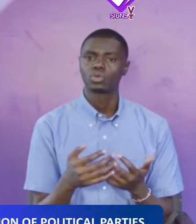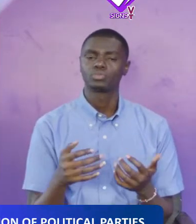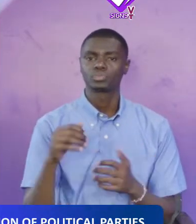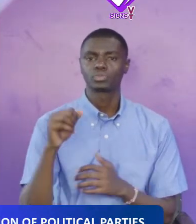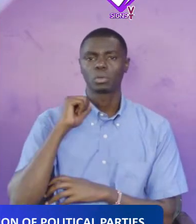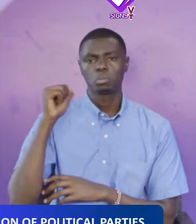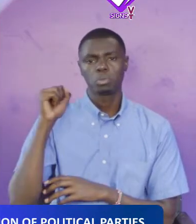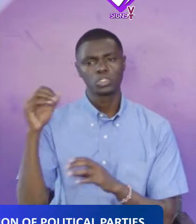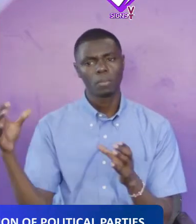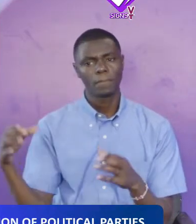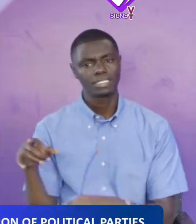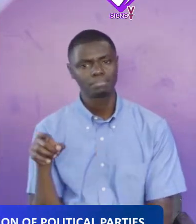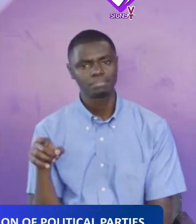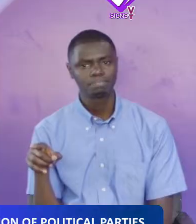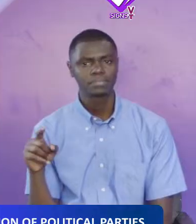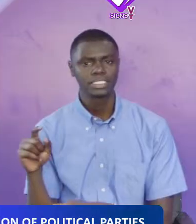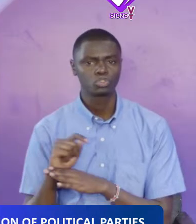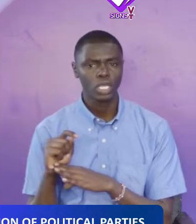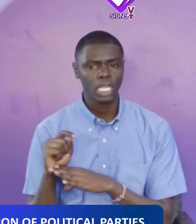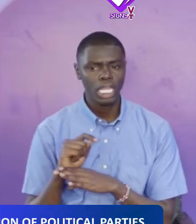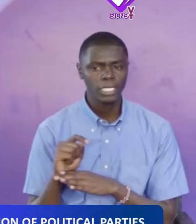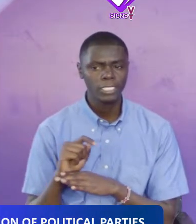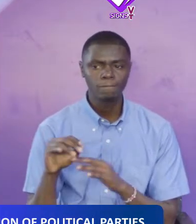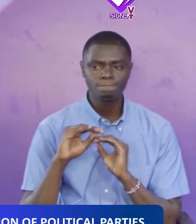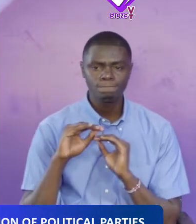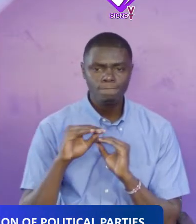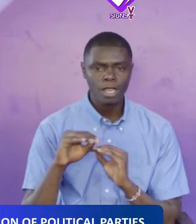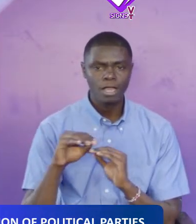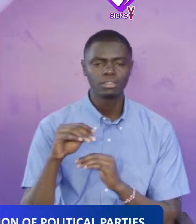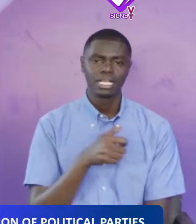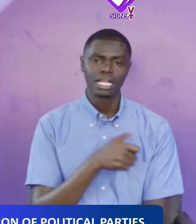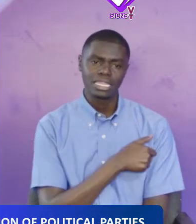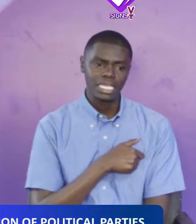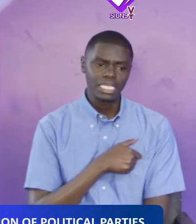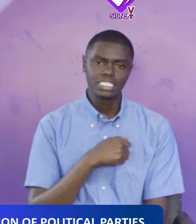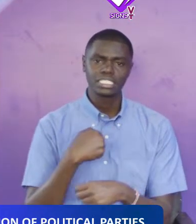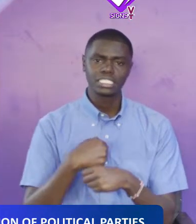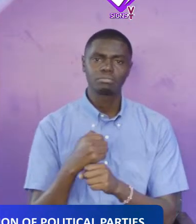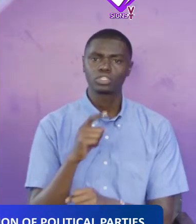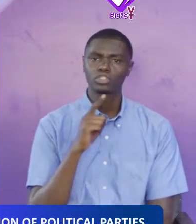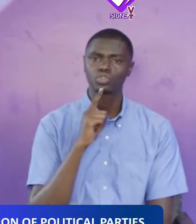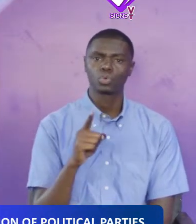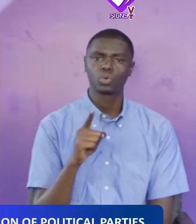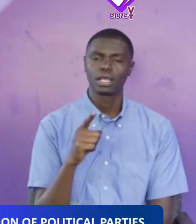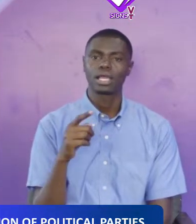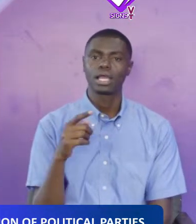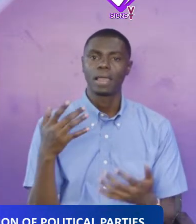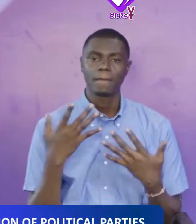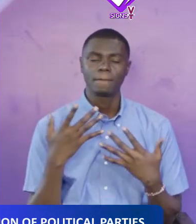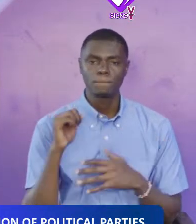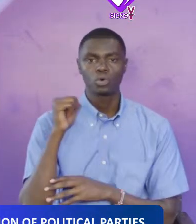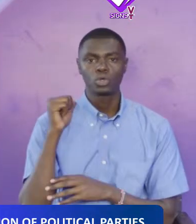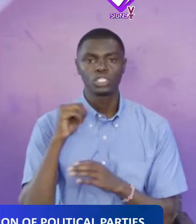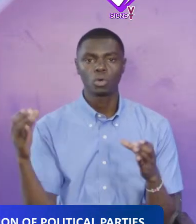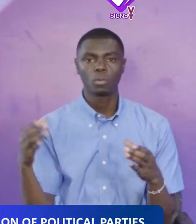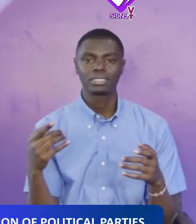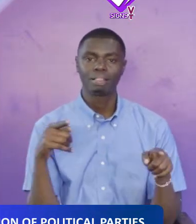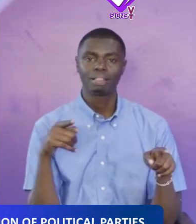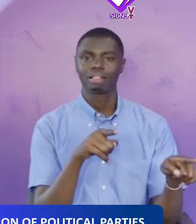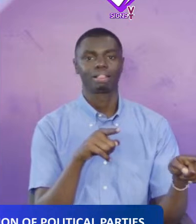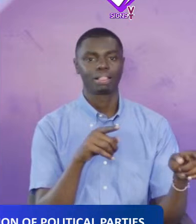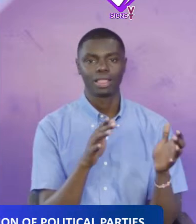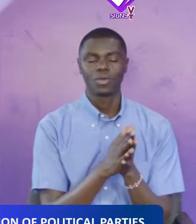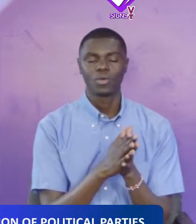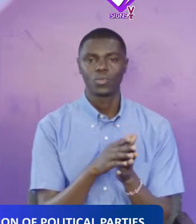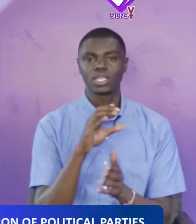parties, training the agents, ensuring that the political parties comply with the